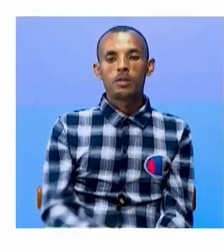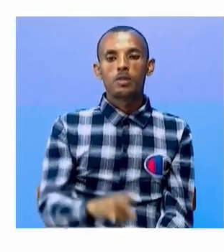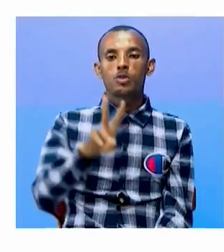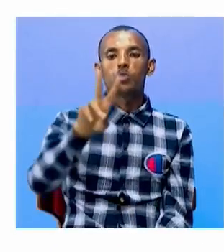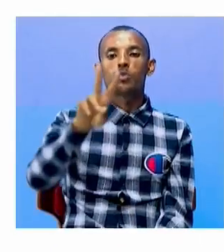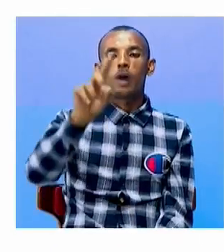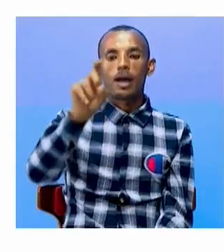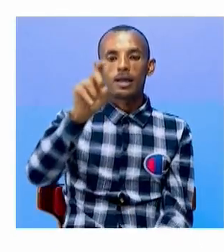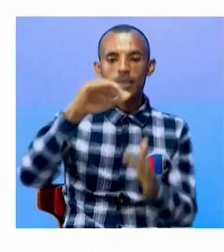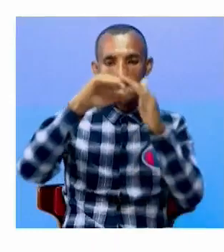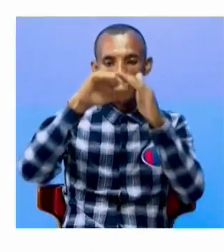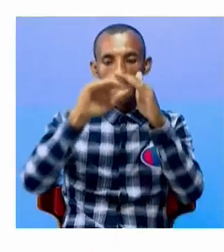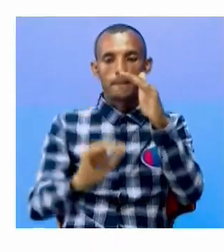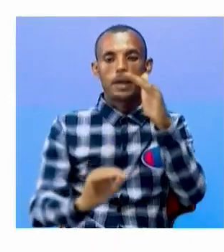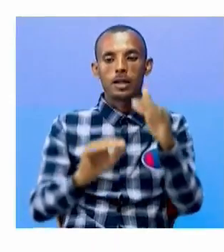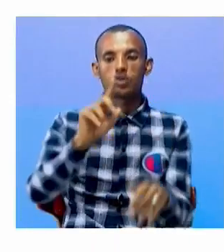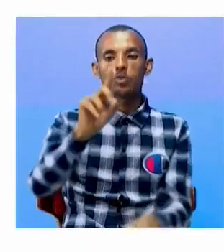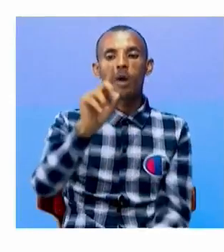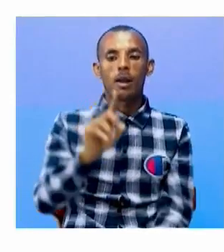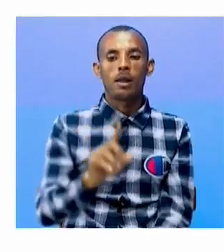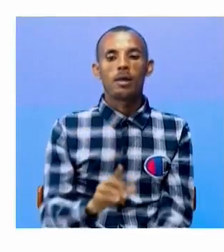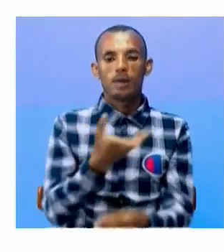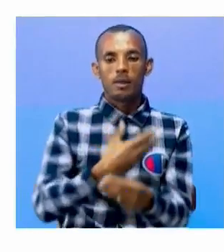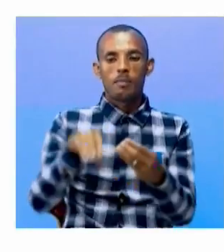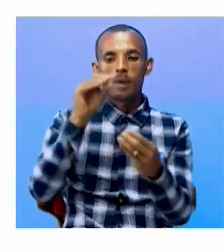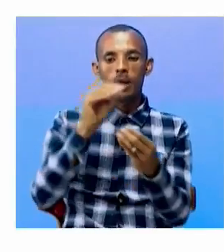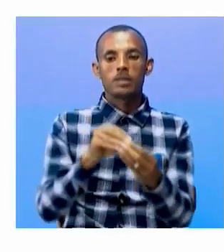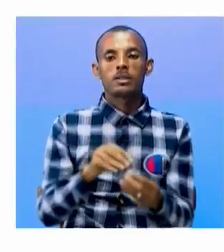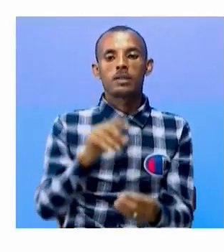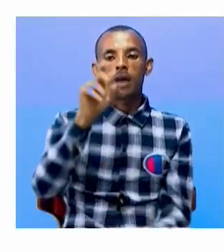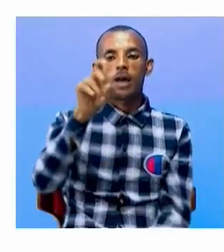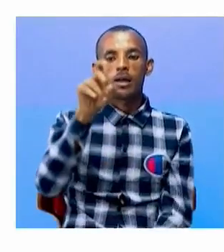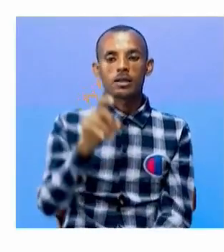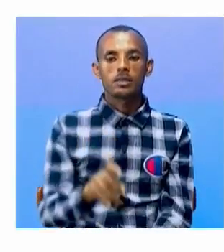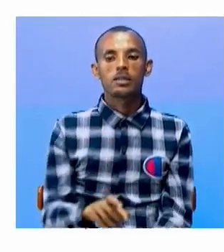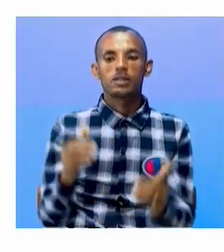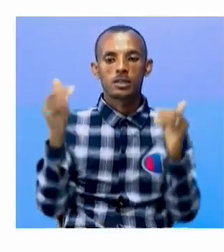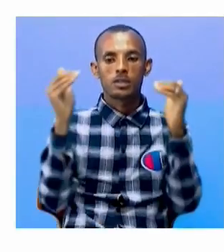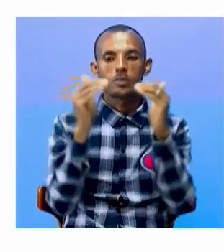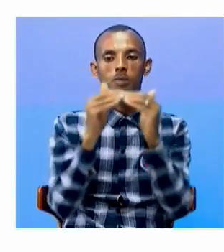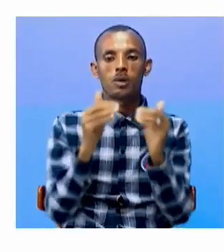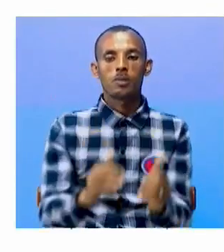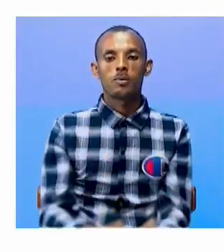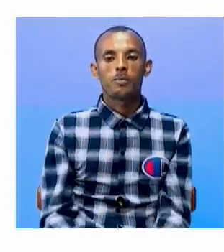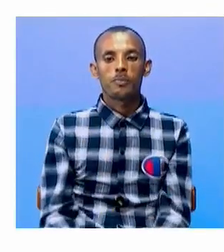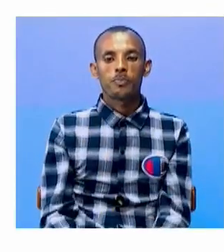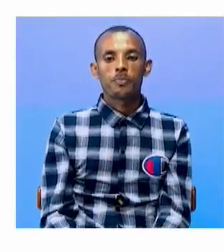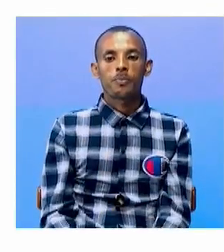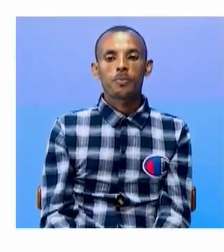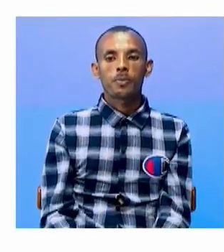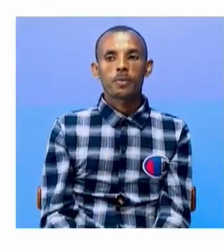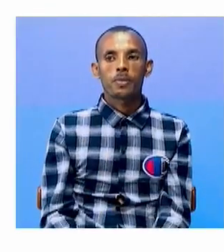2x minus 1 plus x is equal to